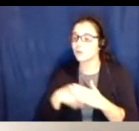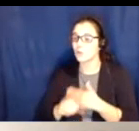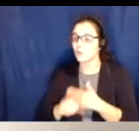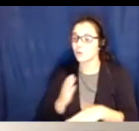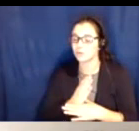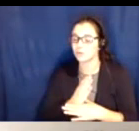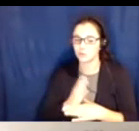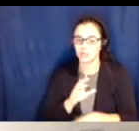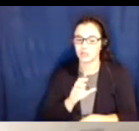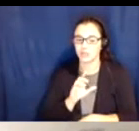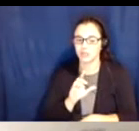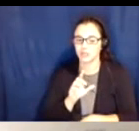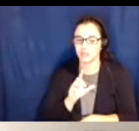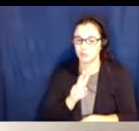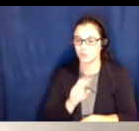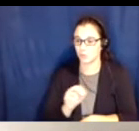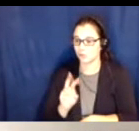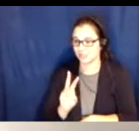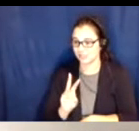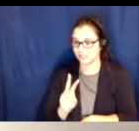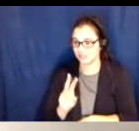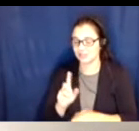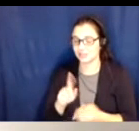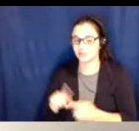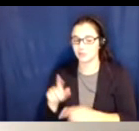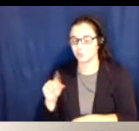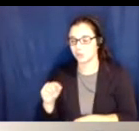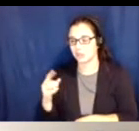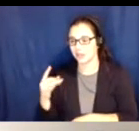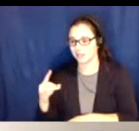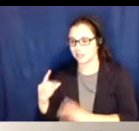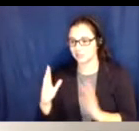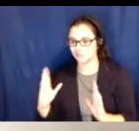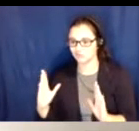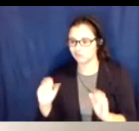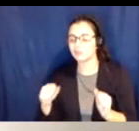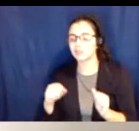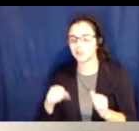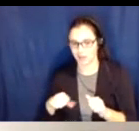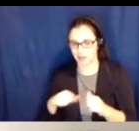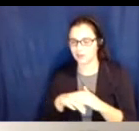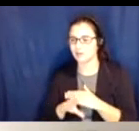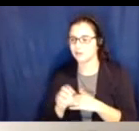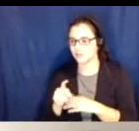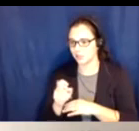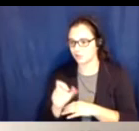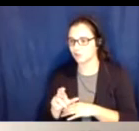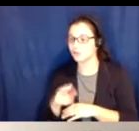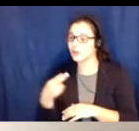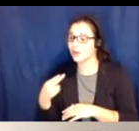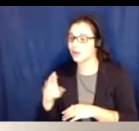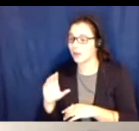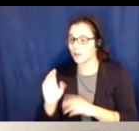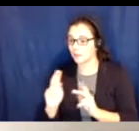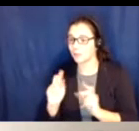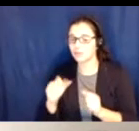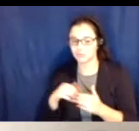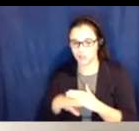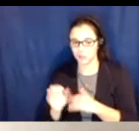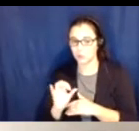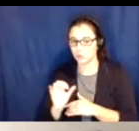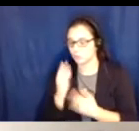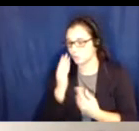2006 2018 can enter handicapped people can enter too. We don't